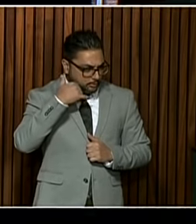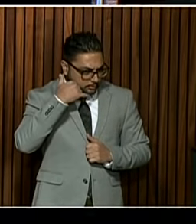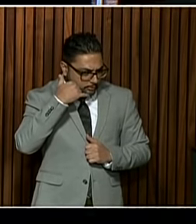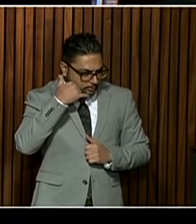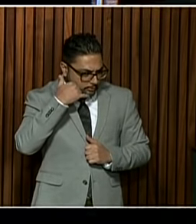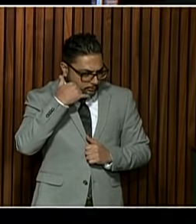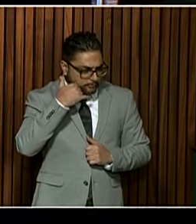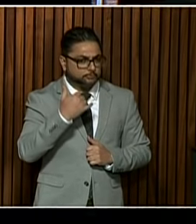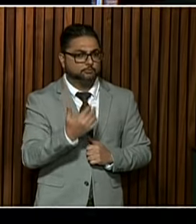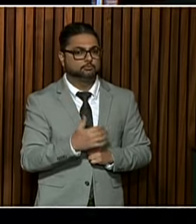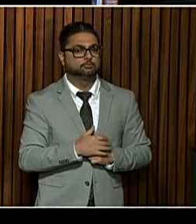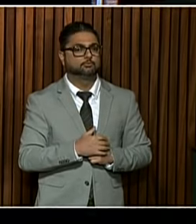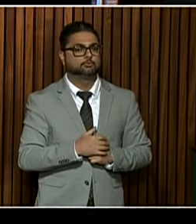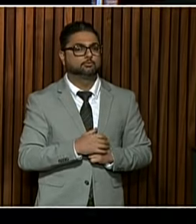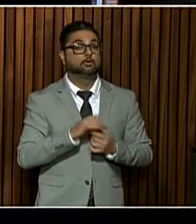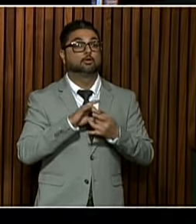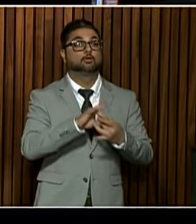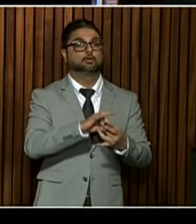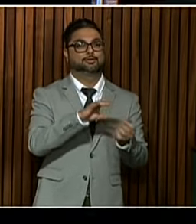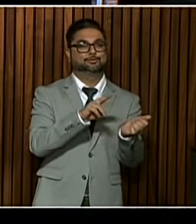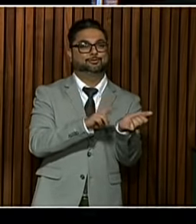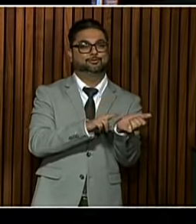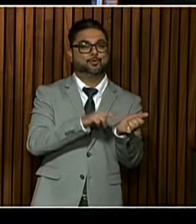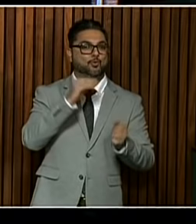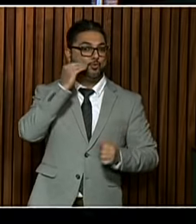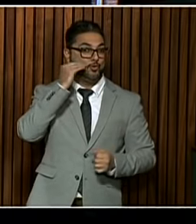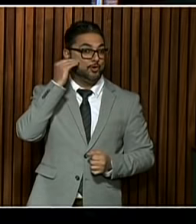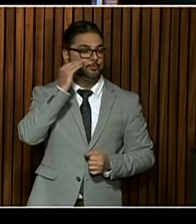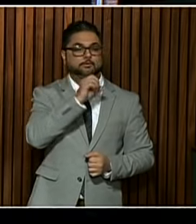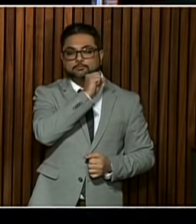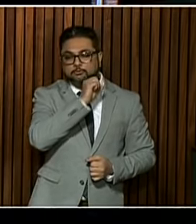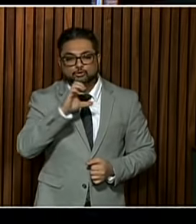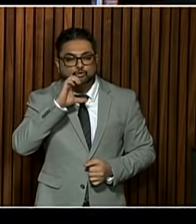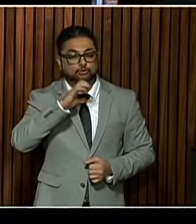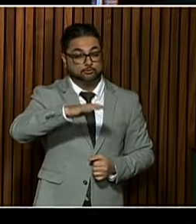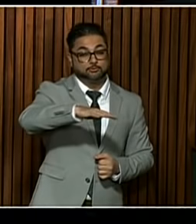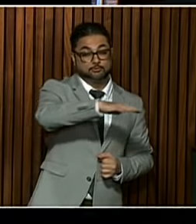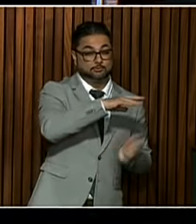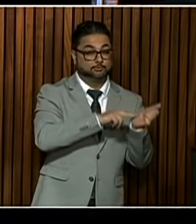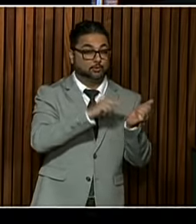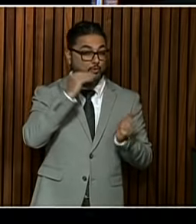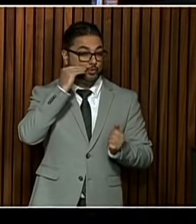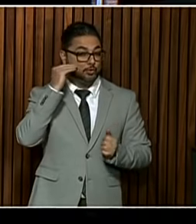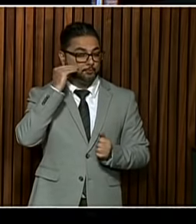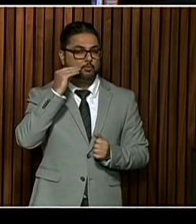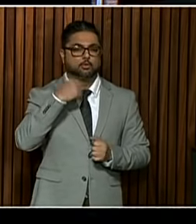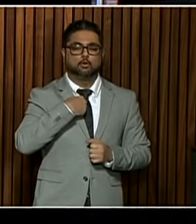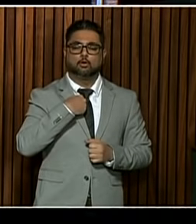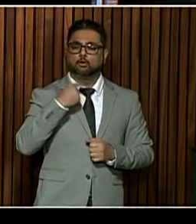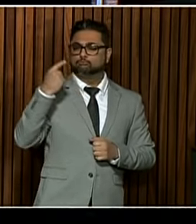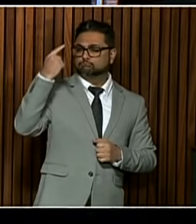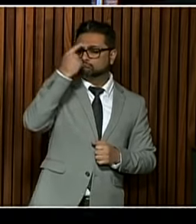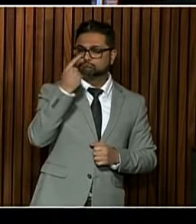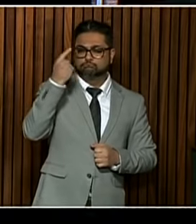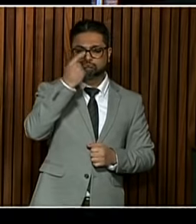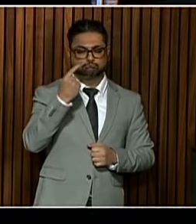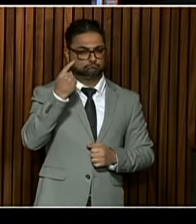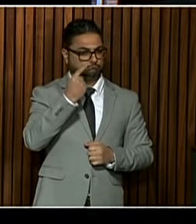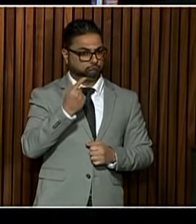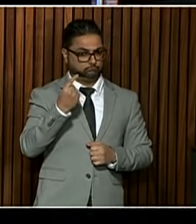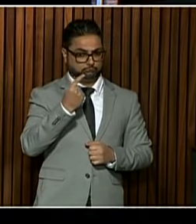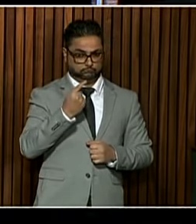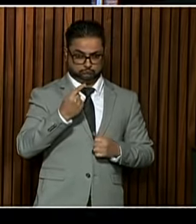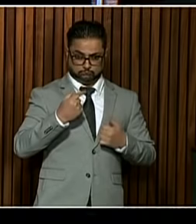the nursing home cases, and I'm wondering if you're planning to stick with this sort of flu outbreak-based policy of